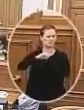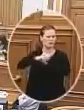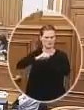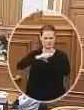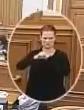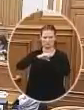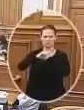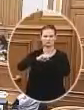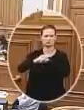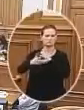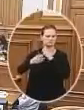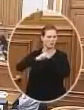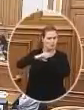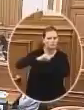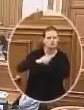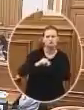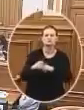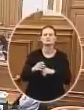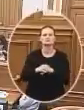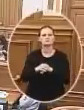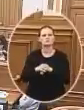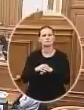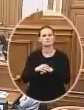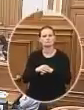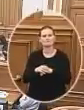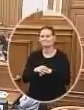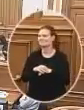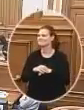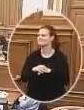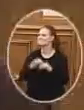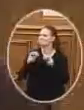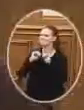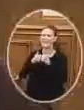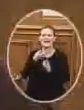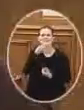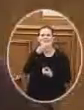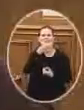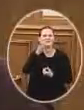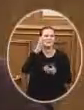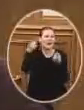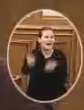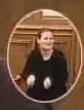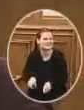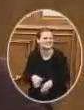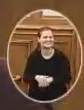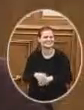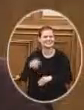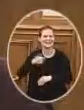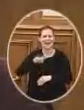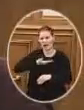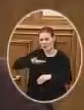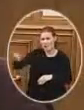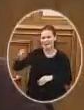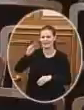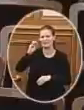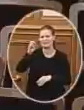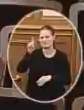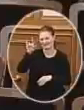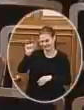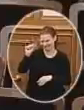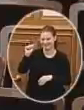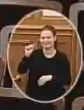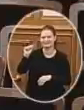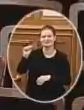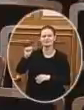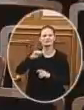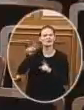the general public? I would welcome. And how soon will that be? I'd welcome a media blitz, and if I were asked which would be